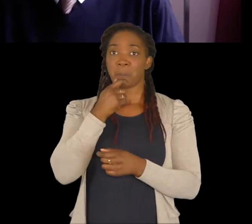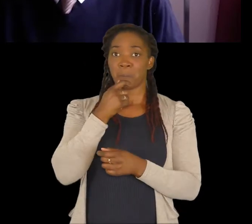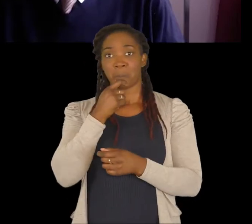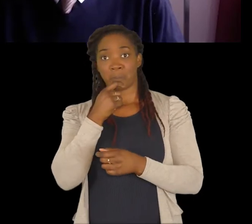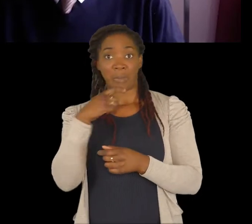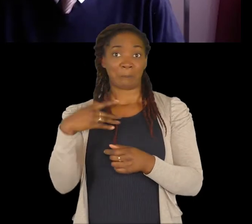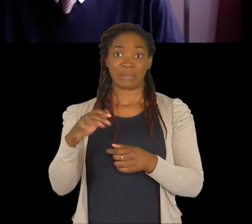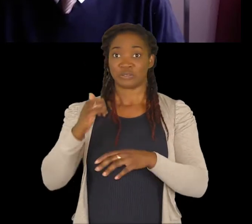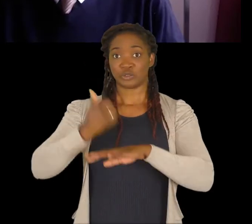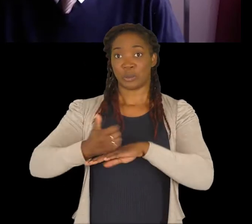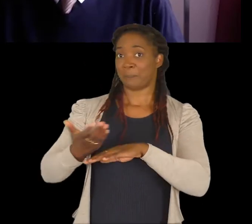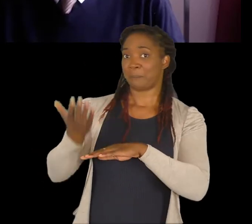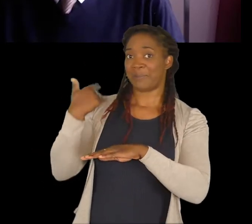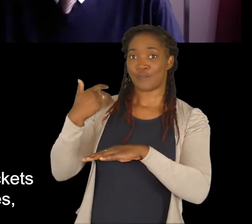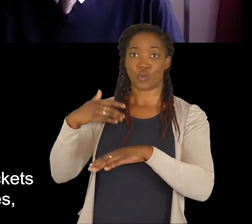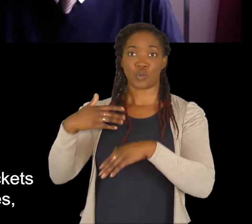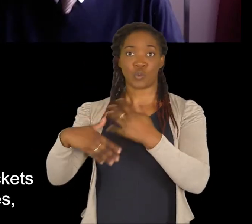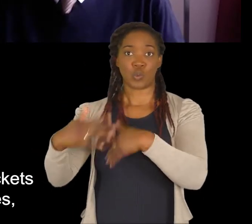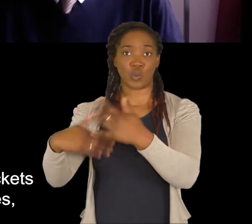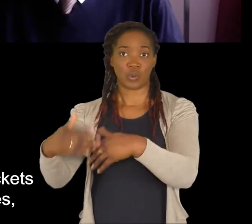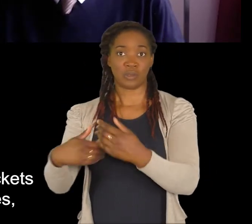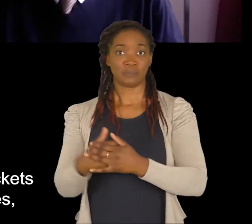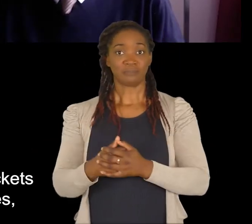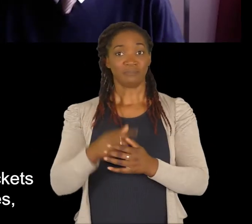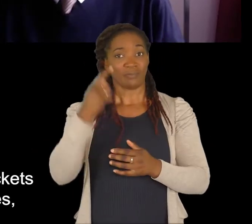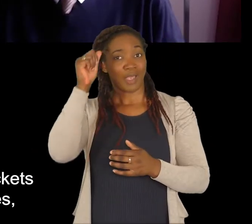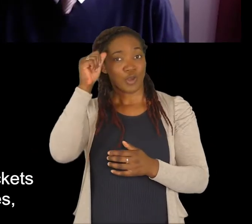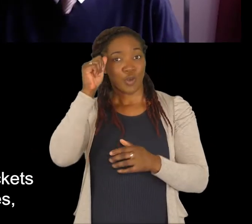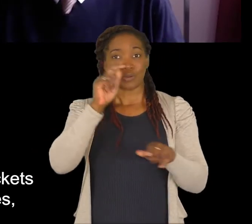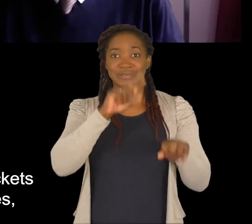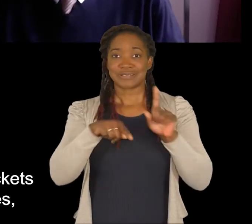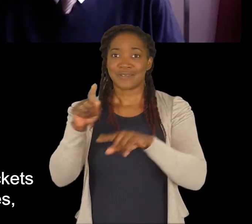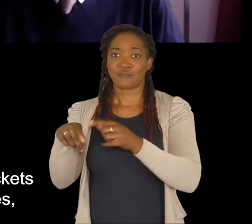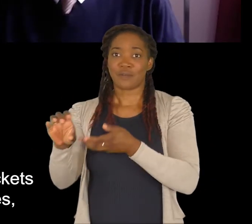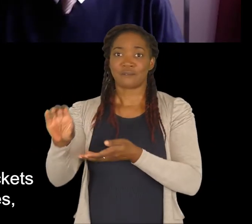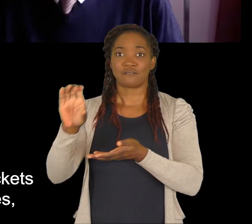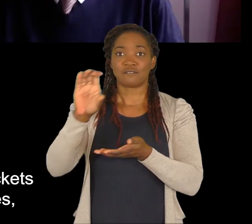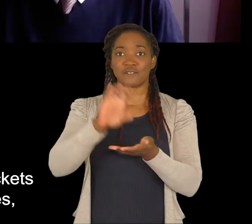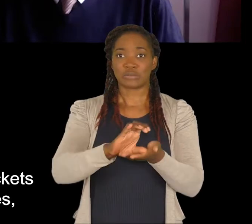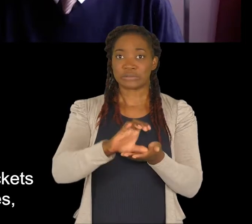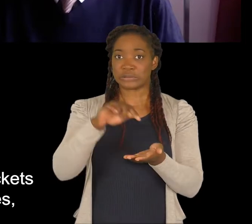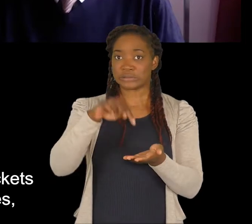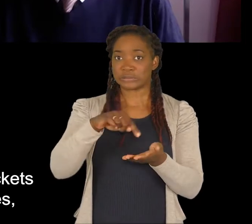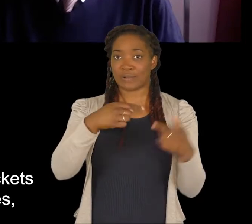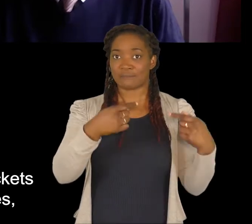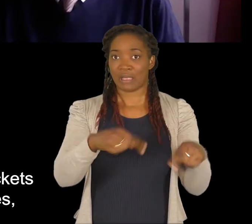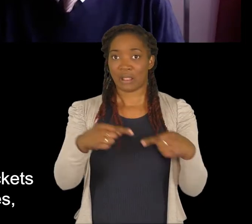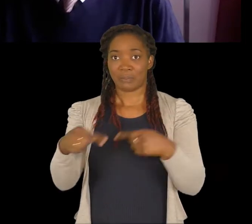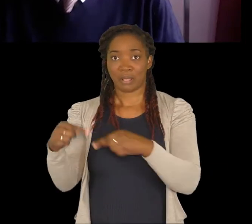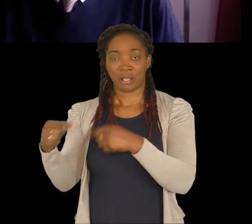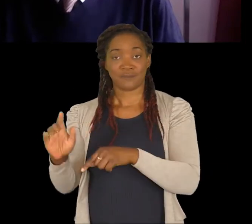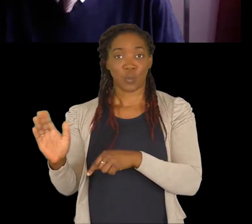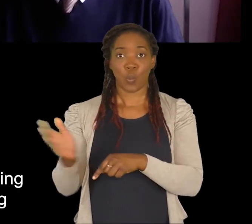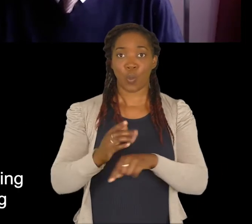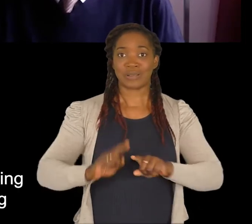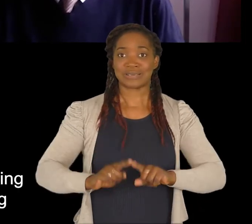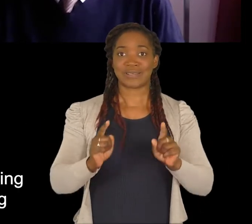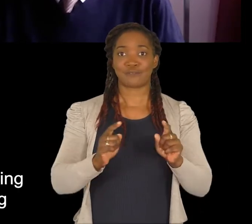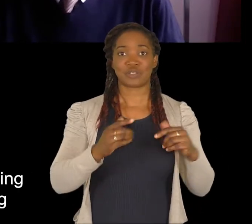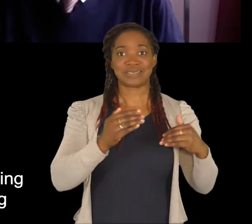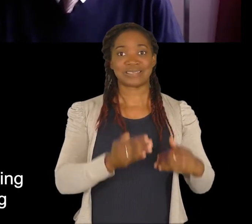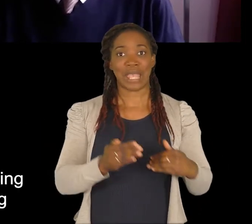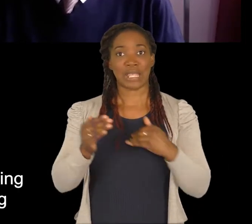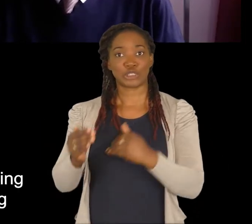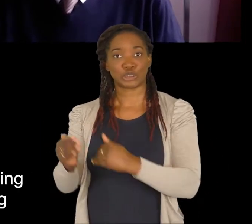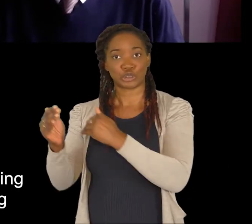are already well on their way. And I know that there's different types of pockets of funding for each of those different stages. Can you